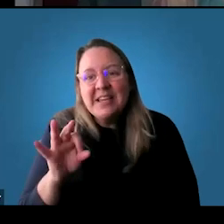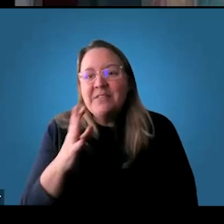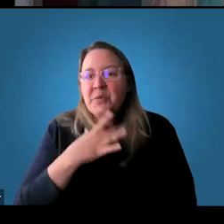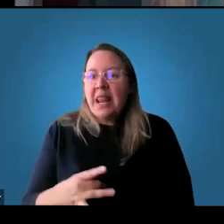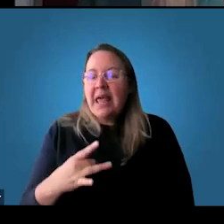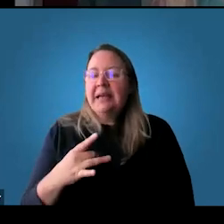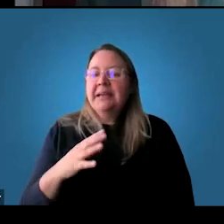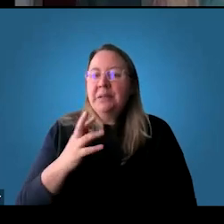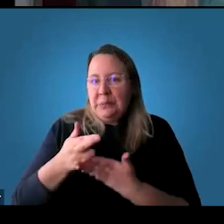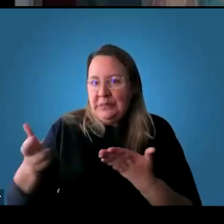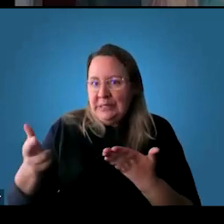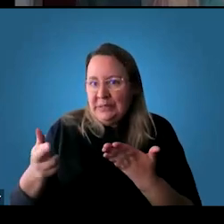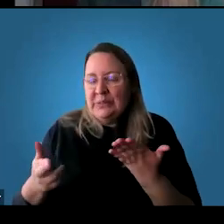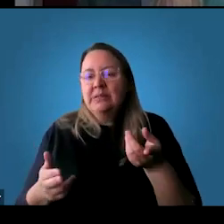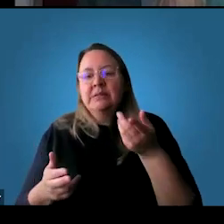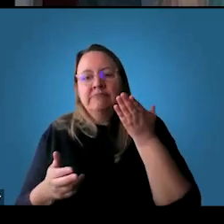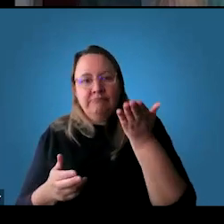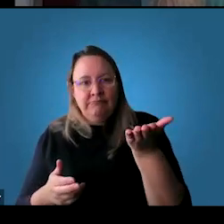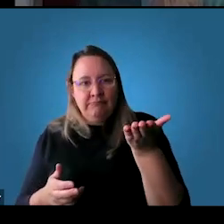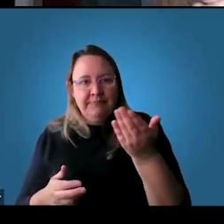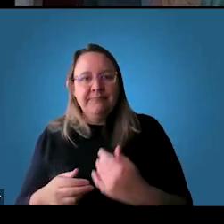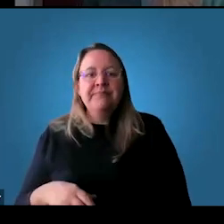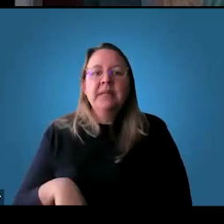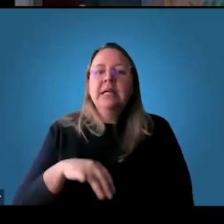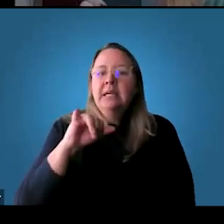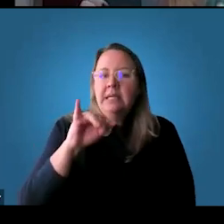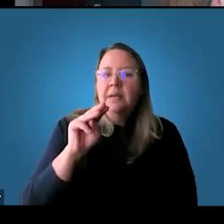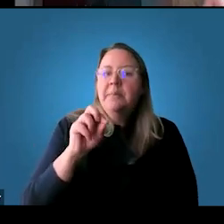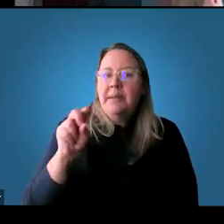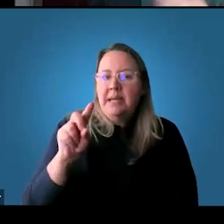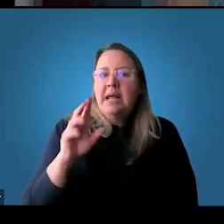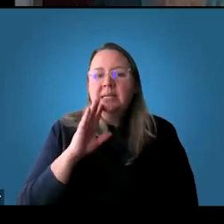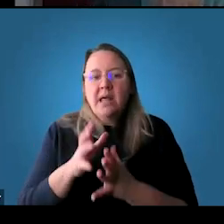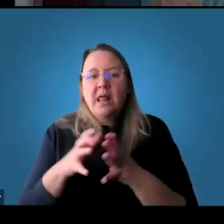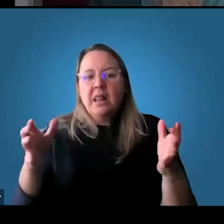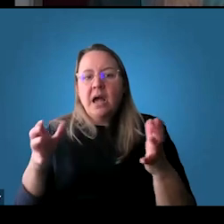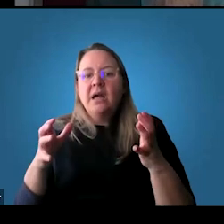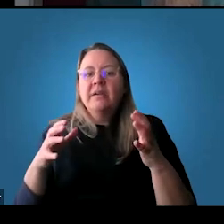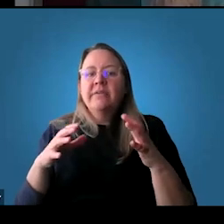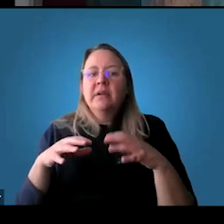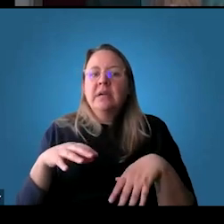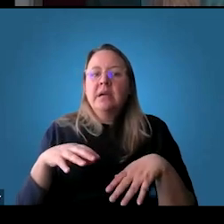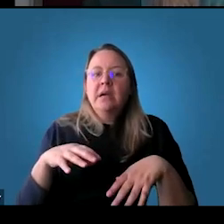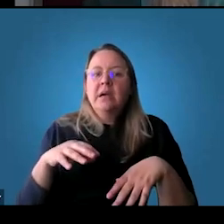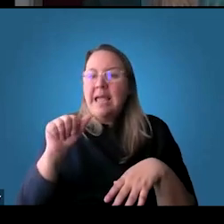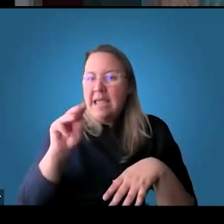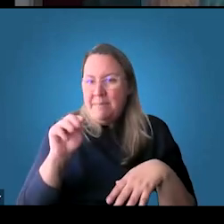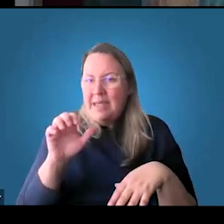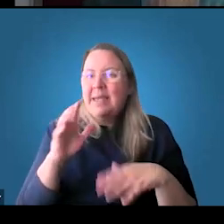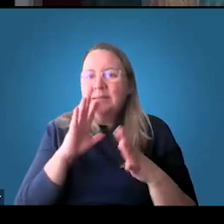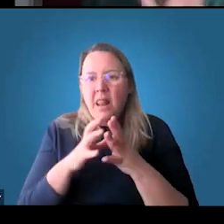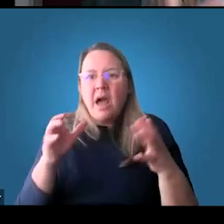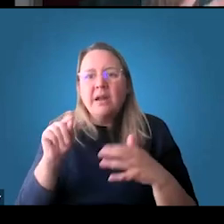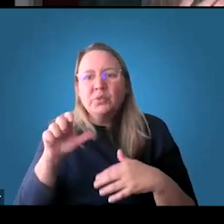plug and play resources, AMEC has an interactive framework and lots of other free tools on their website. So check that